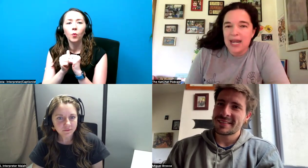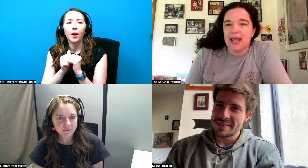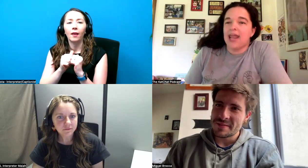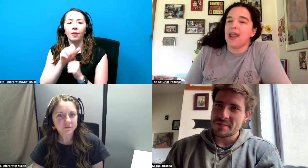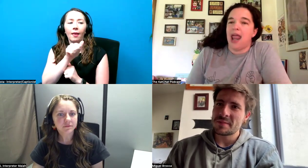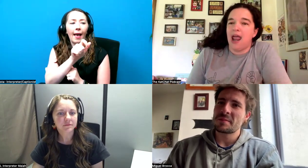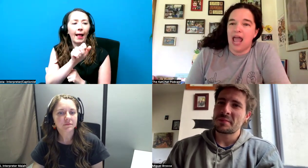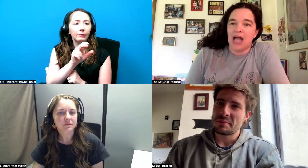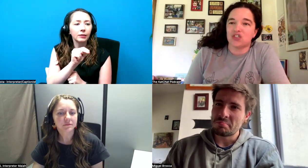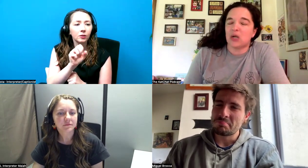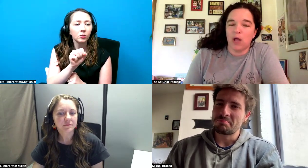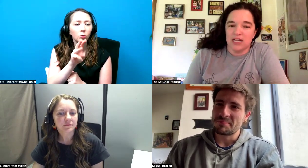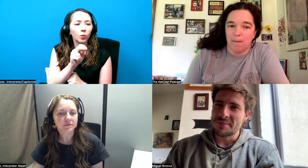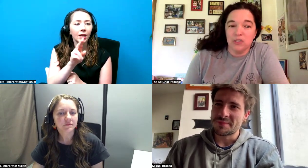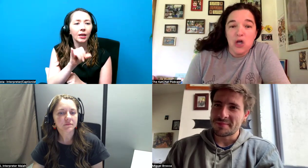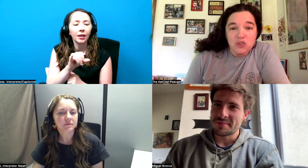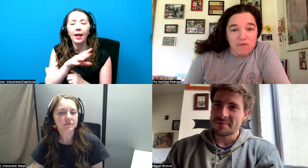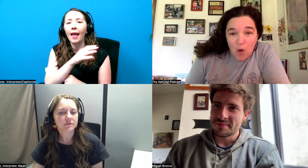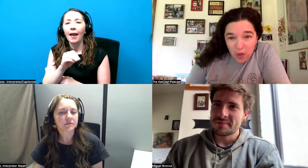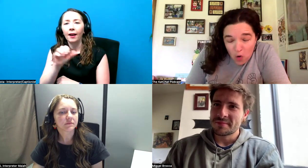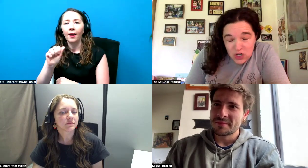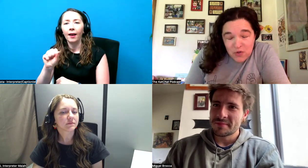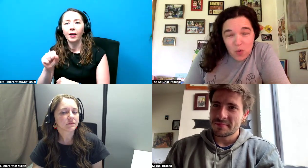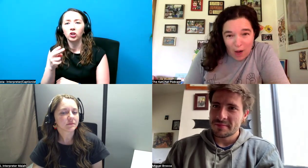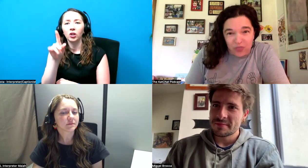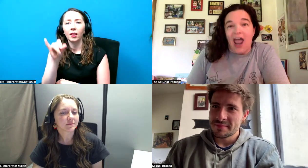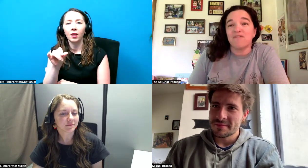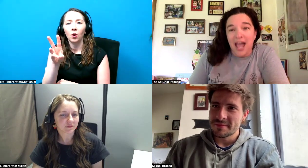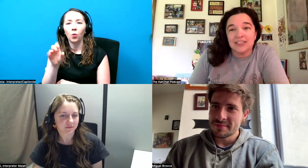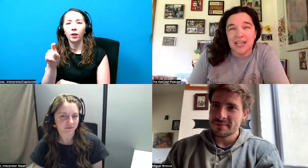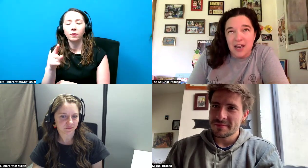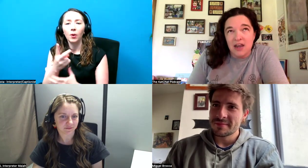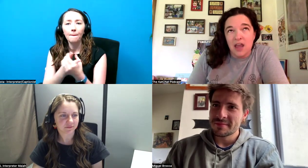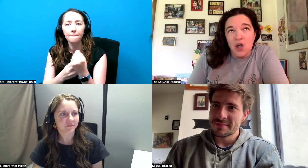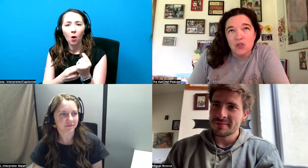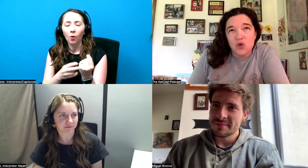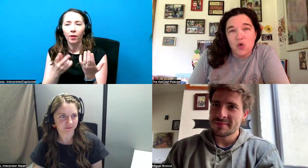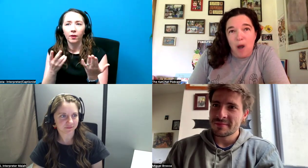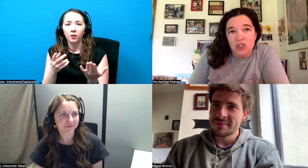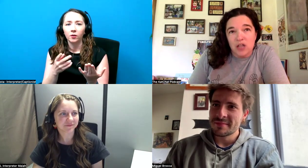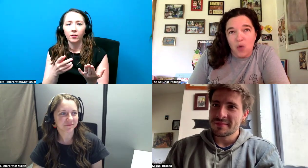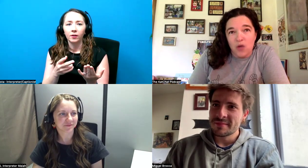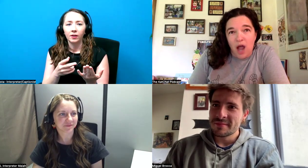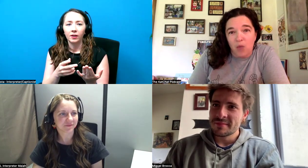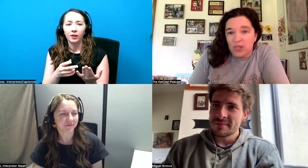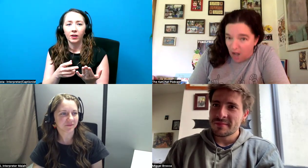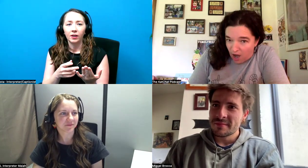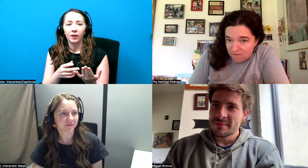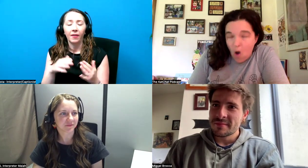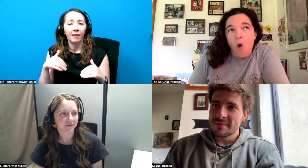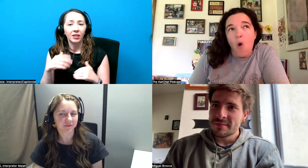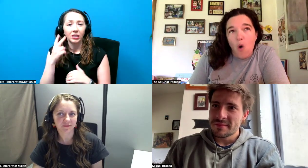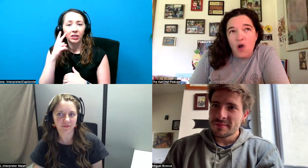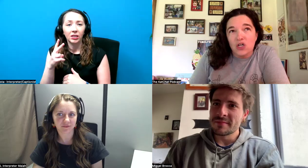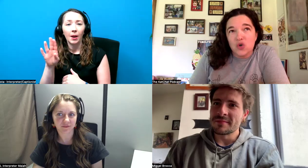Alison Sweeney and Ashley Williams. So both those of you out there have not seen To Barcelona with